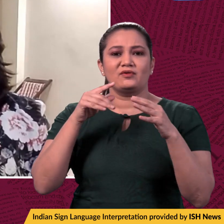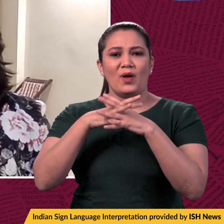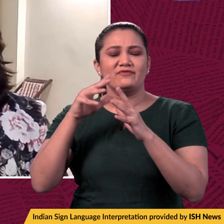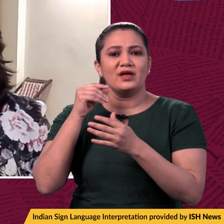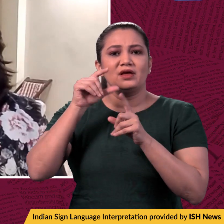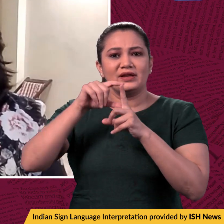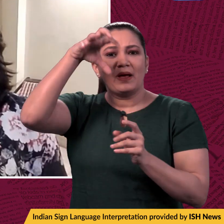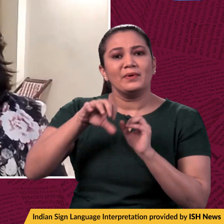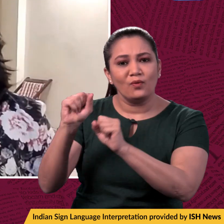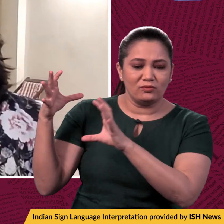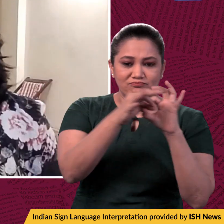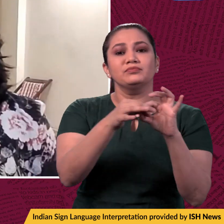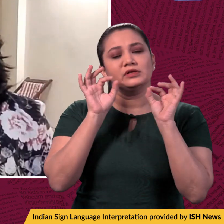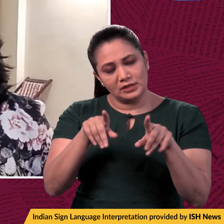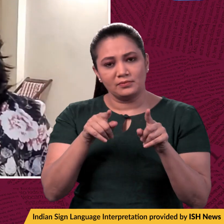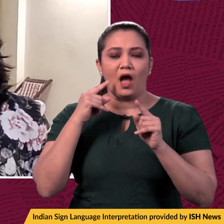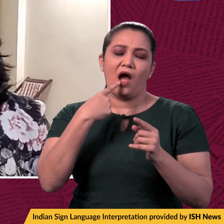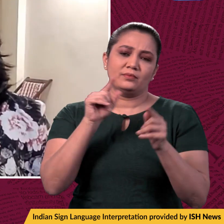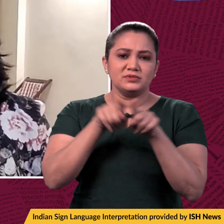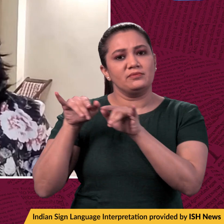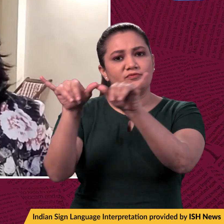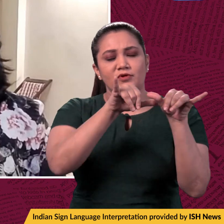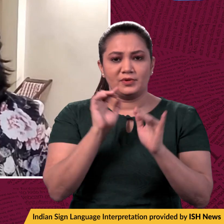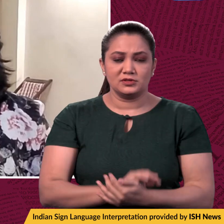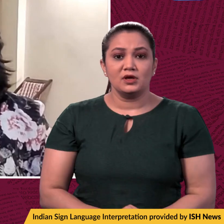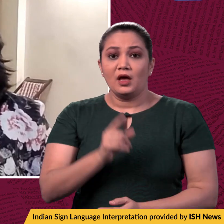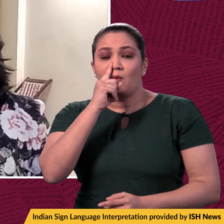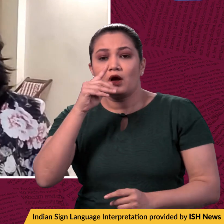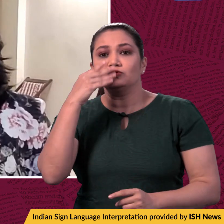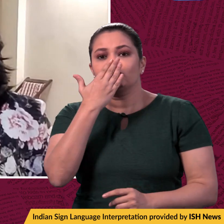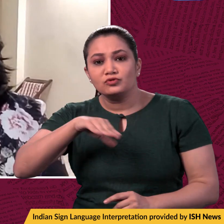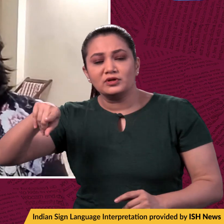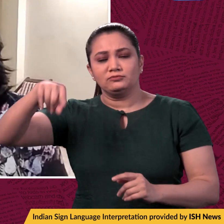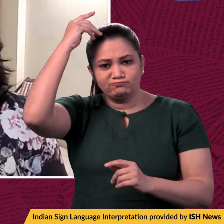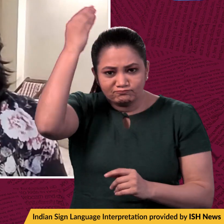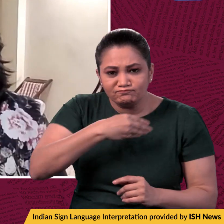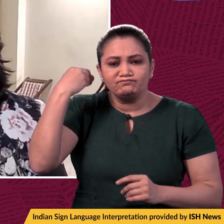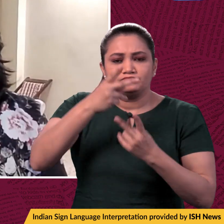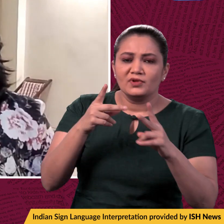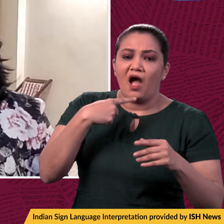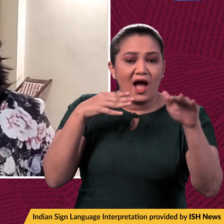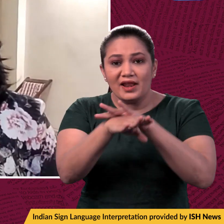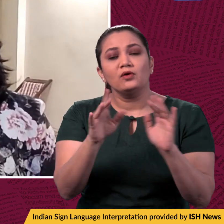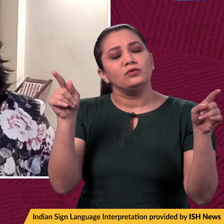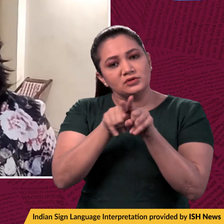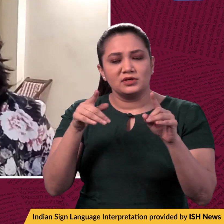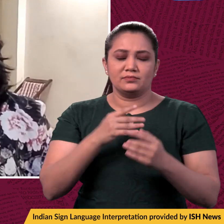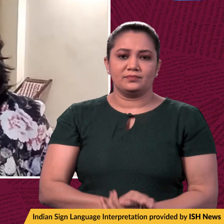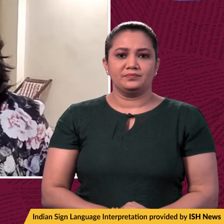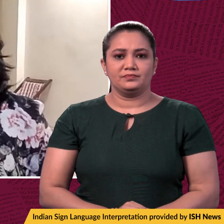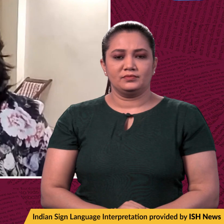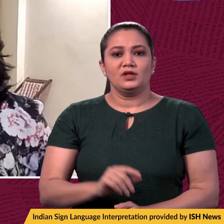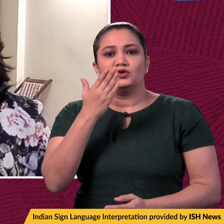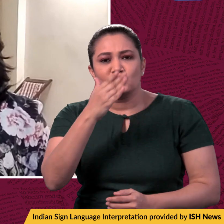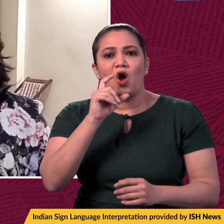Welfare Department, end quote. This comes after reports of girl students with hijab being denied entry in